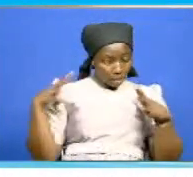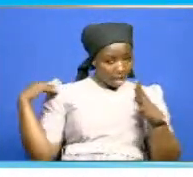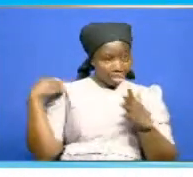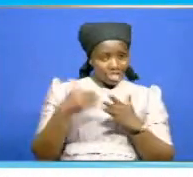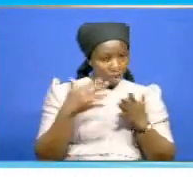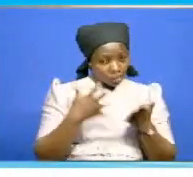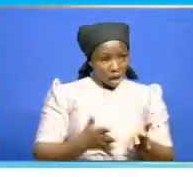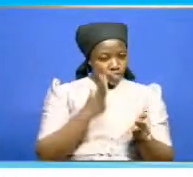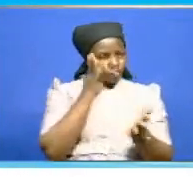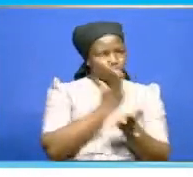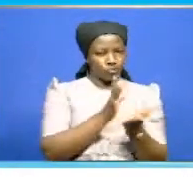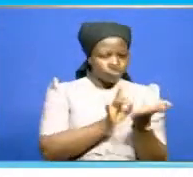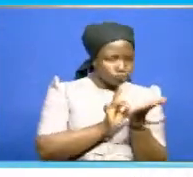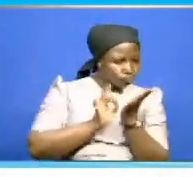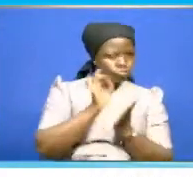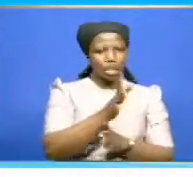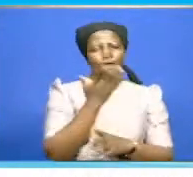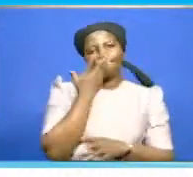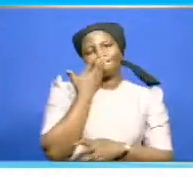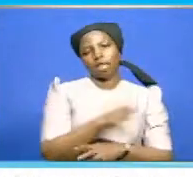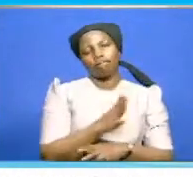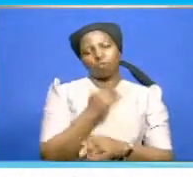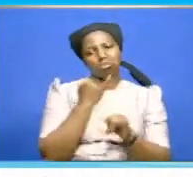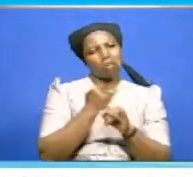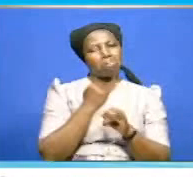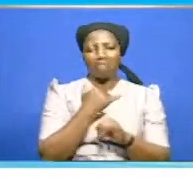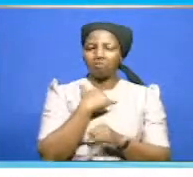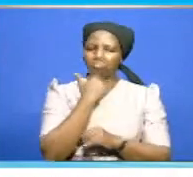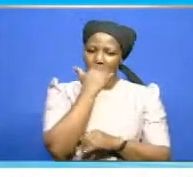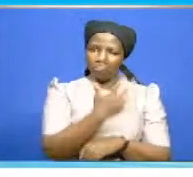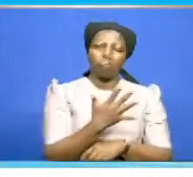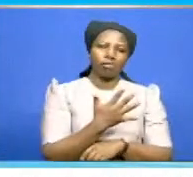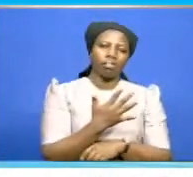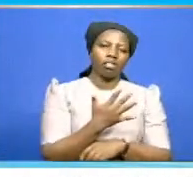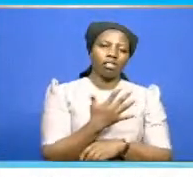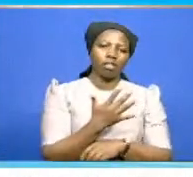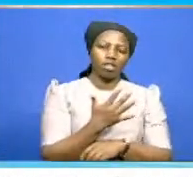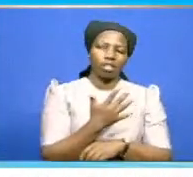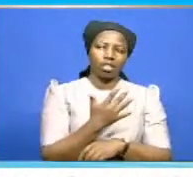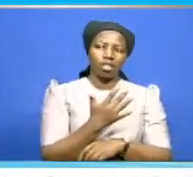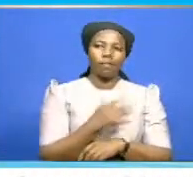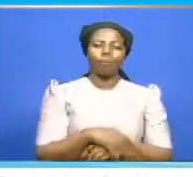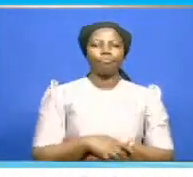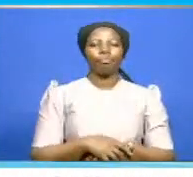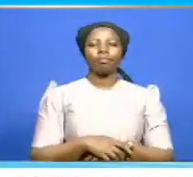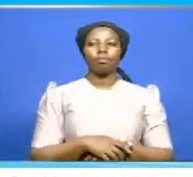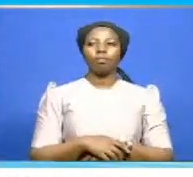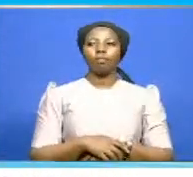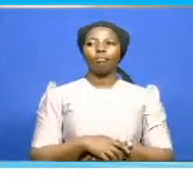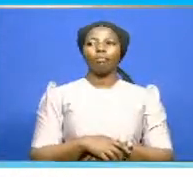left redundant and layoffs.